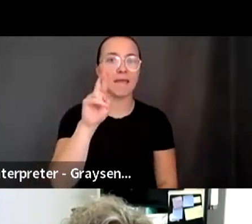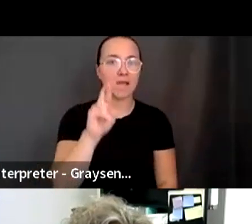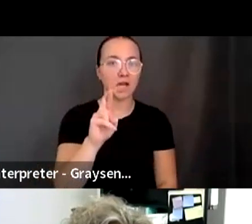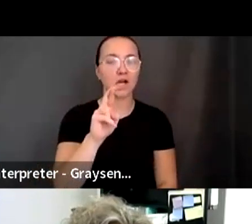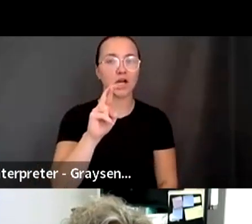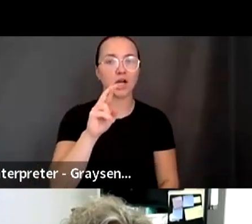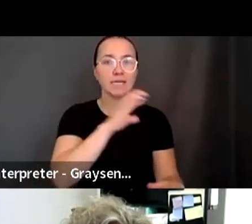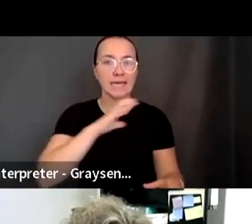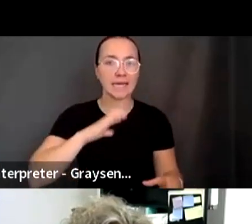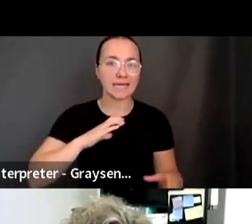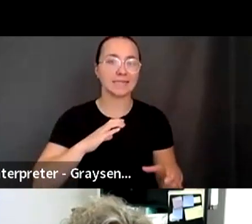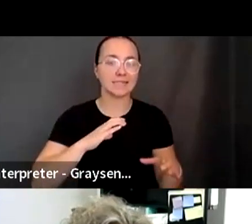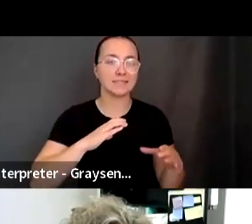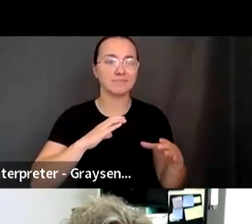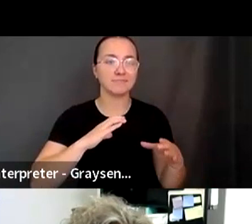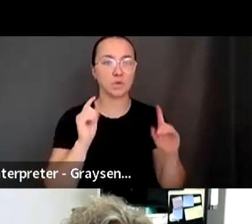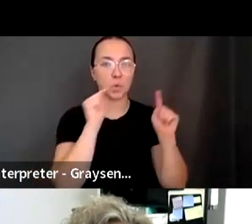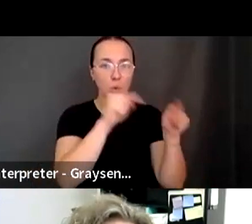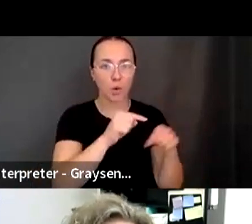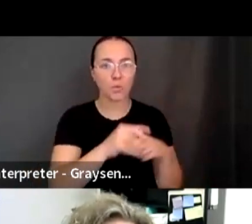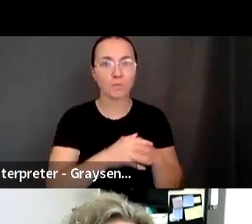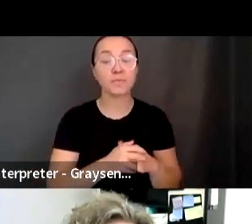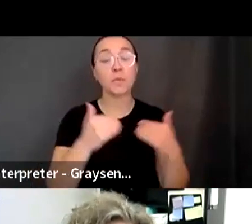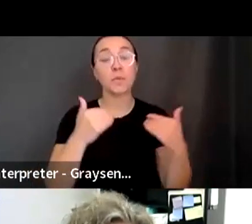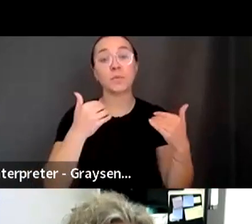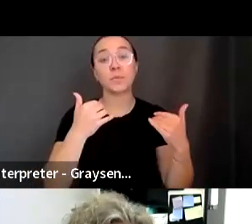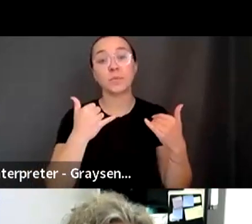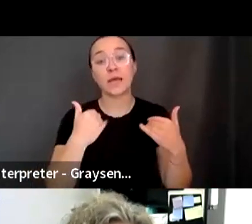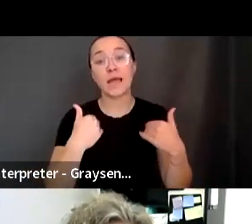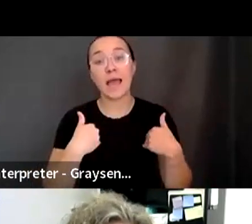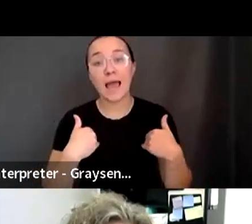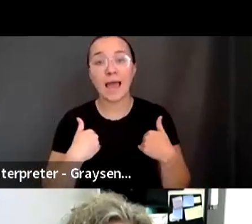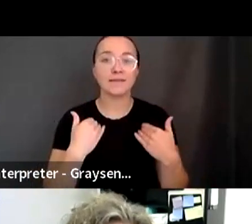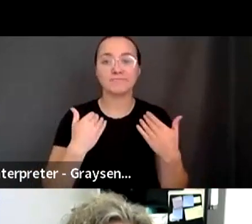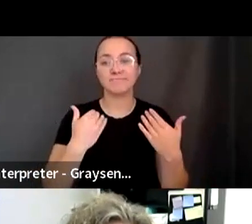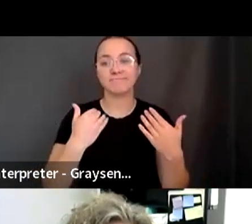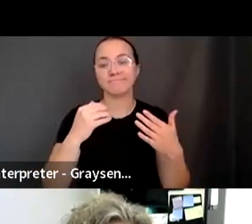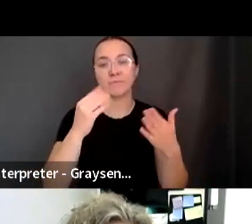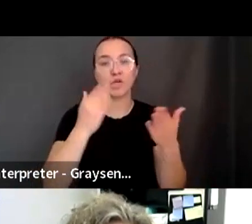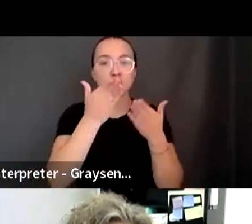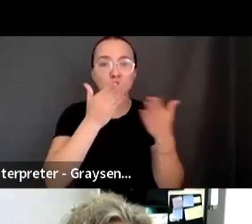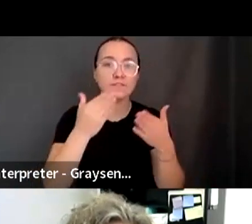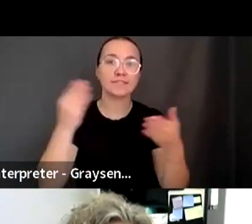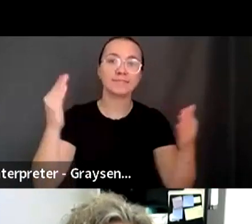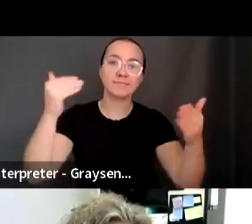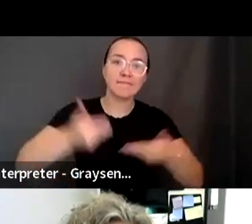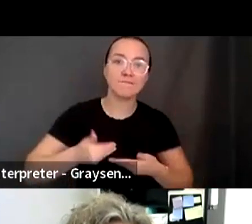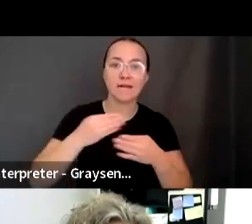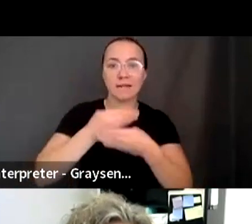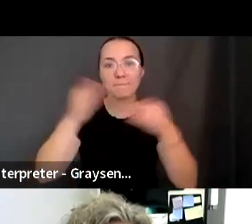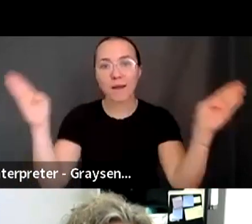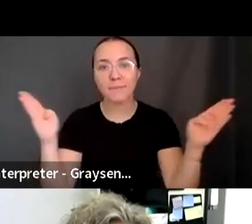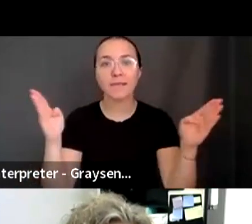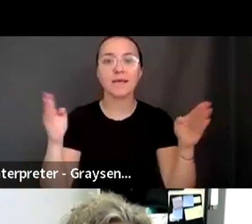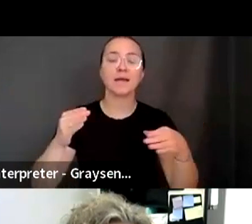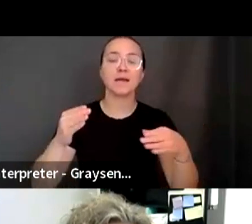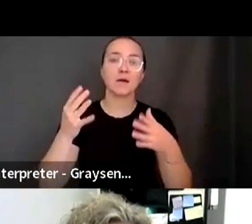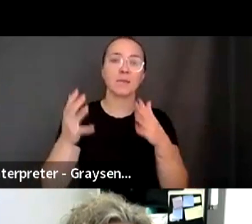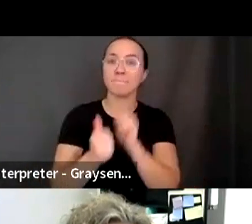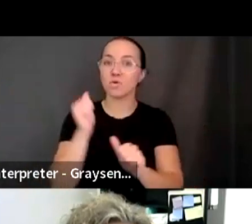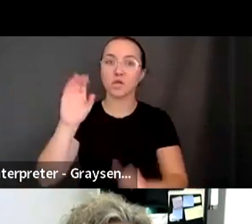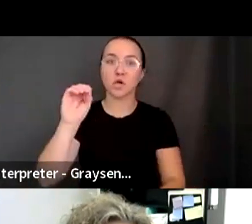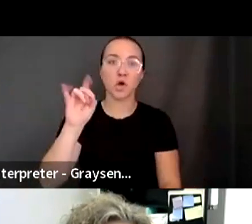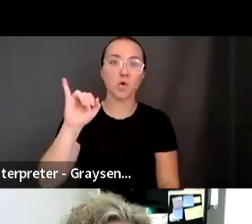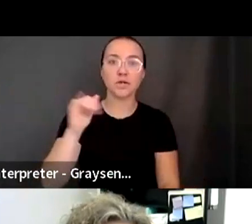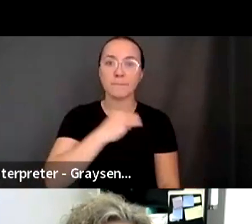have CART transcription services. We invited the general public, got most of the Codi members to attend, even took